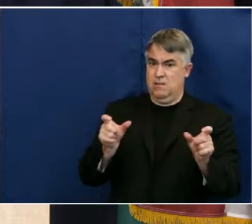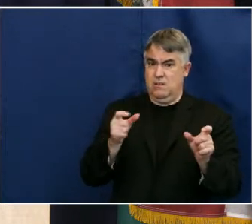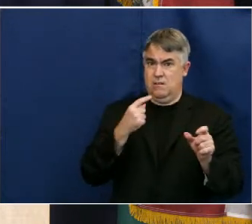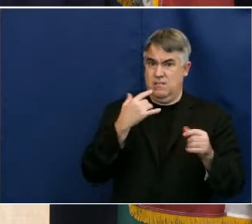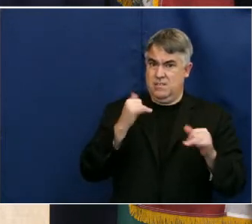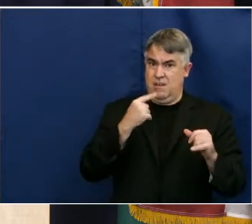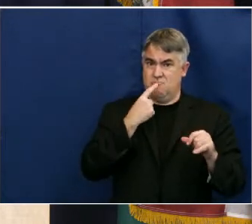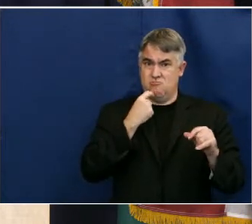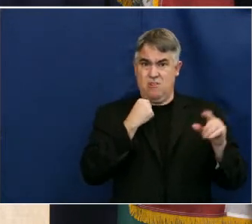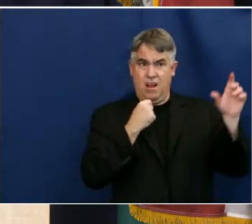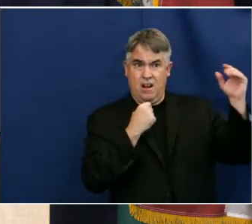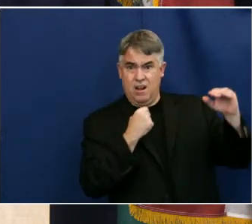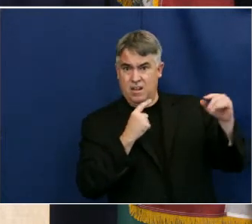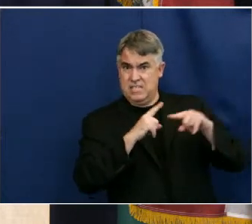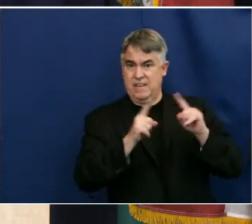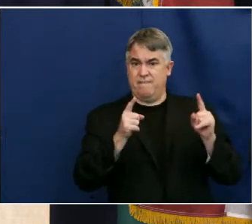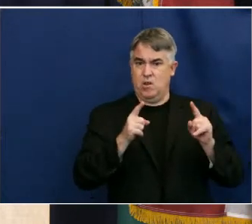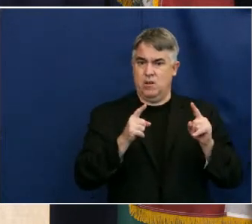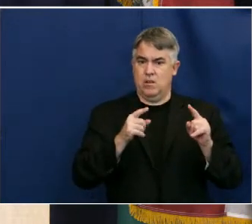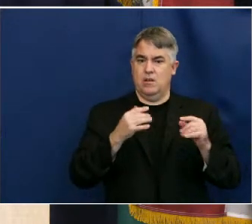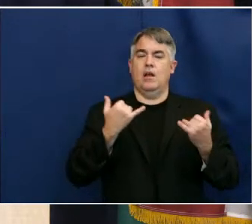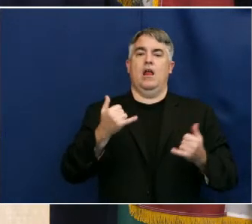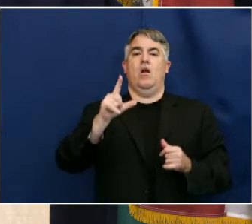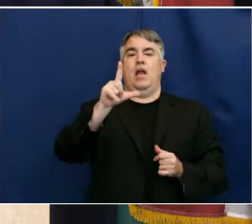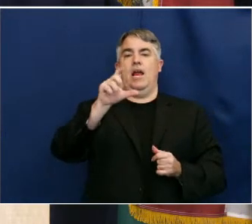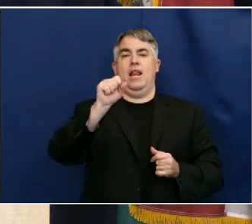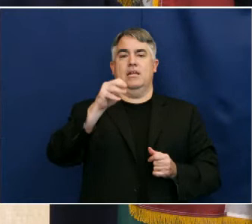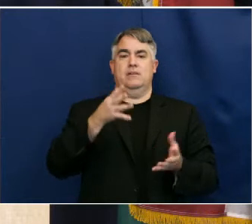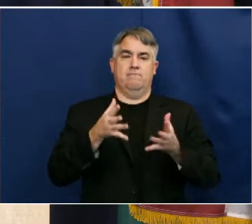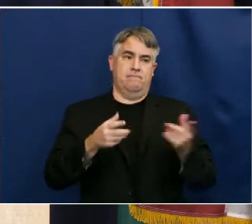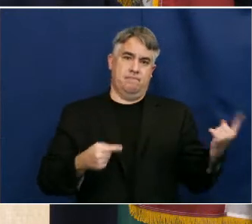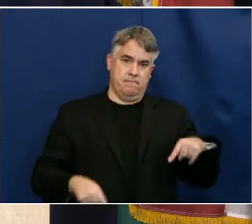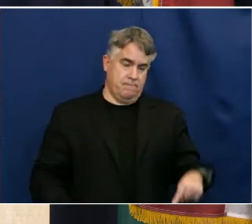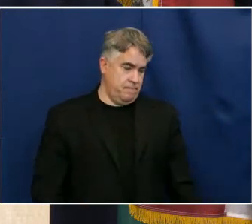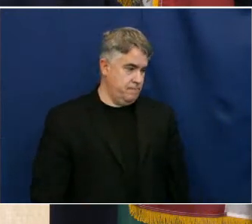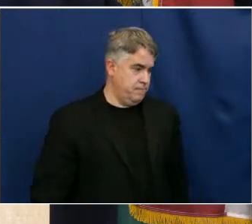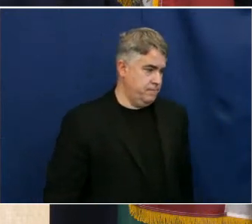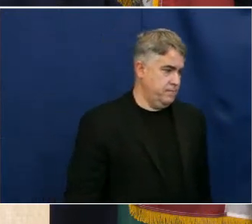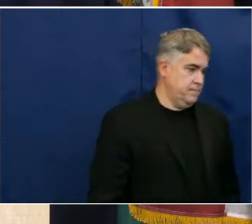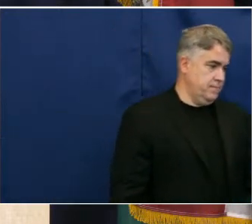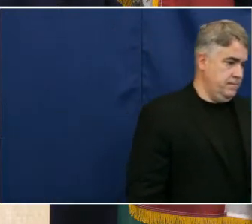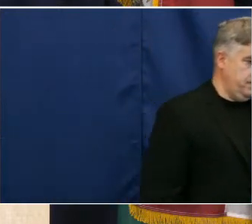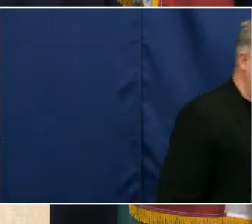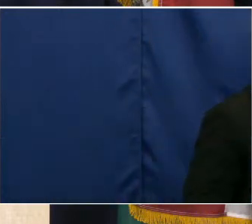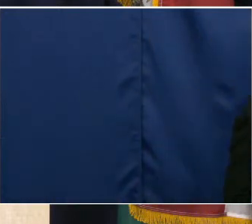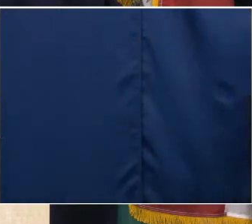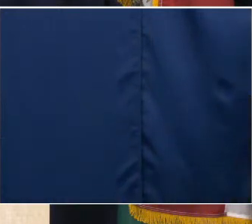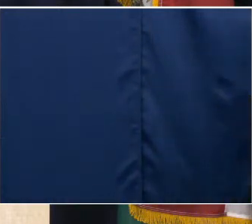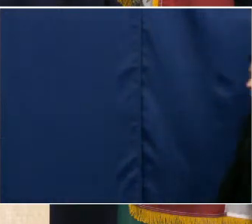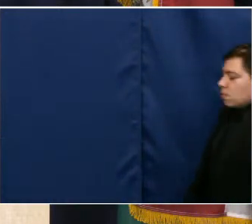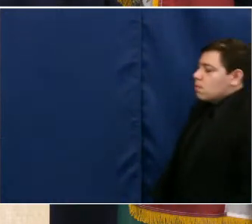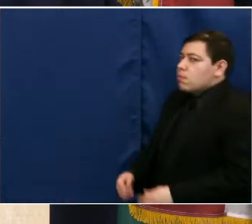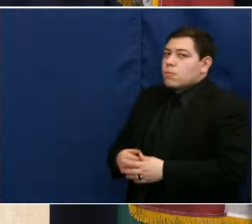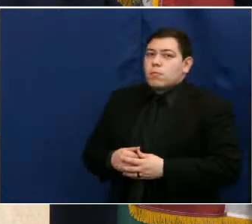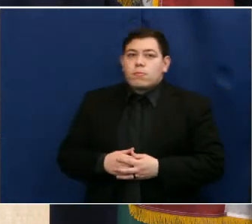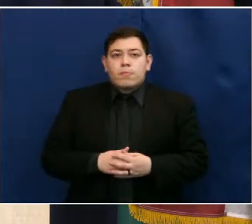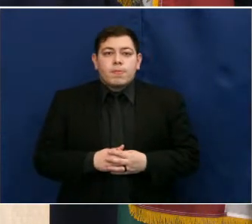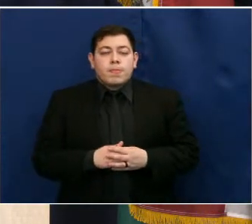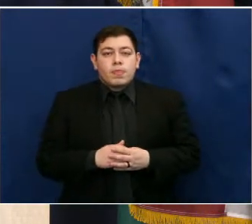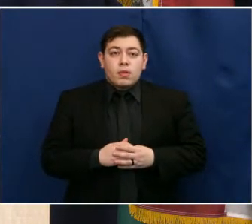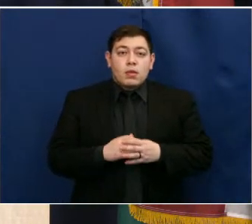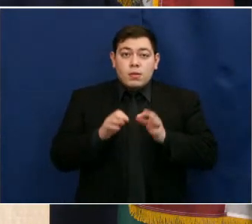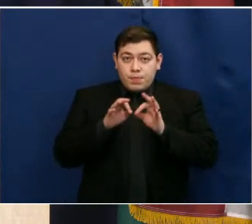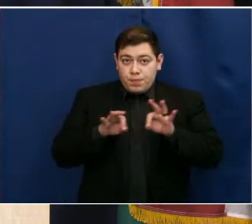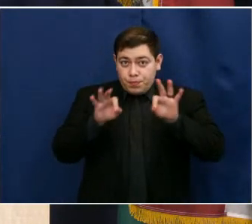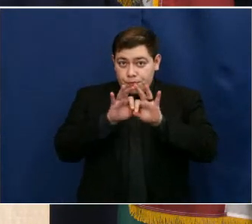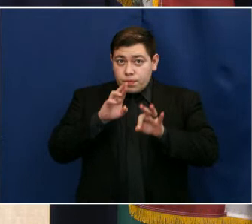time? Lo importante es reconocer que no estamos seguros qué tan pronto vamos a llegar a el nivel rojo, ¿verdad?